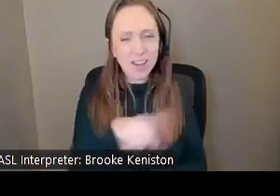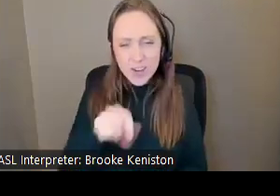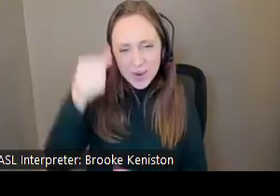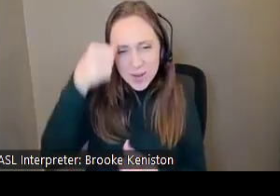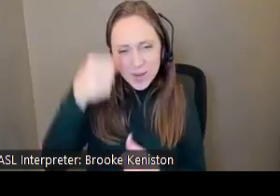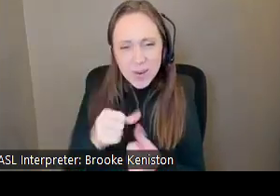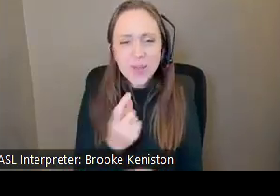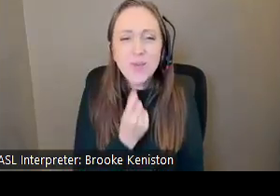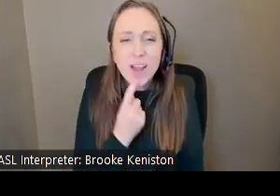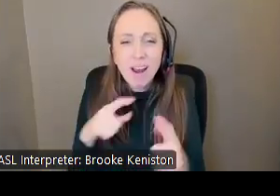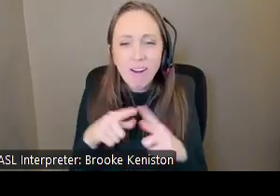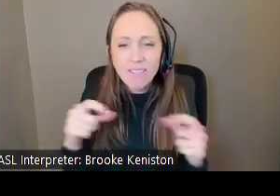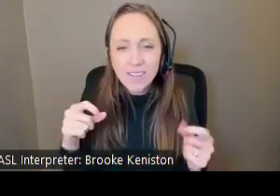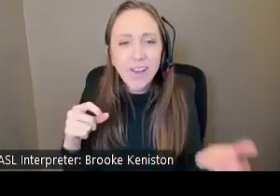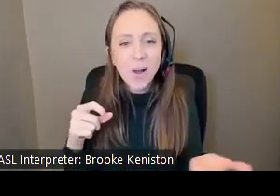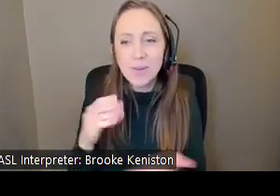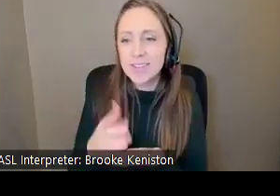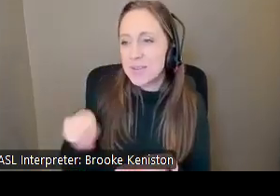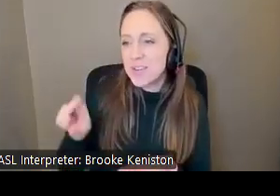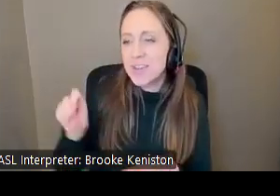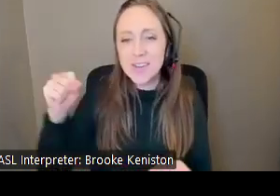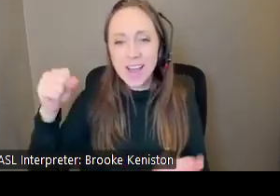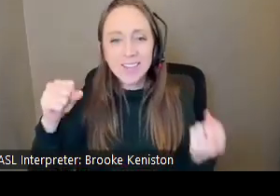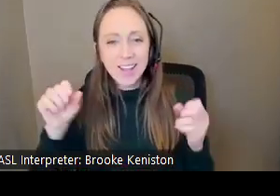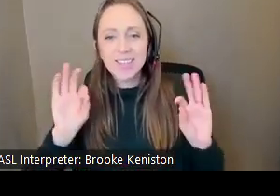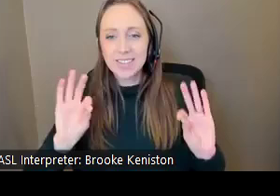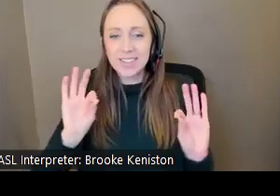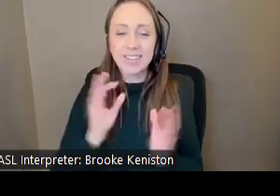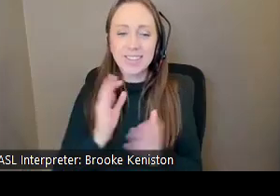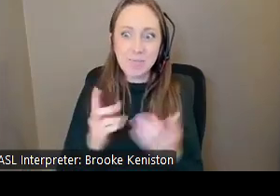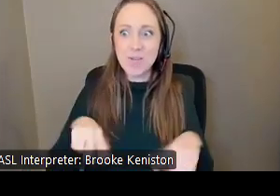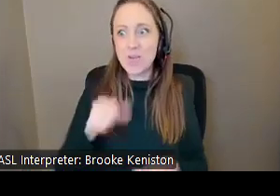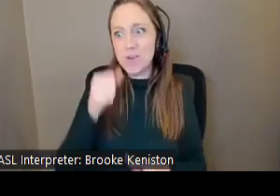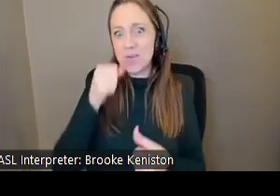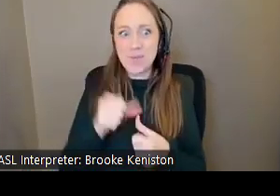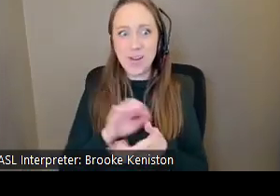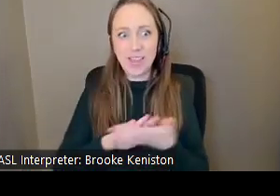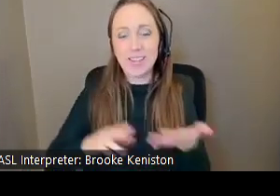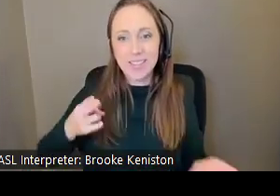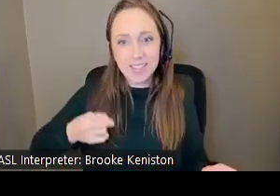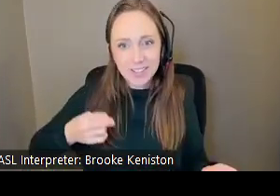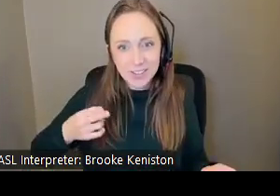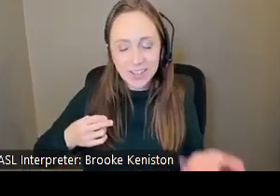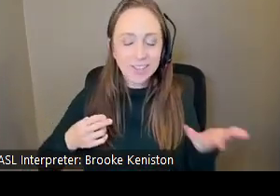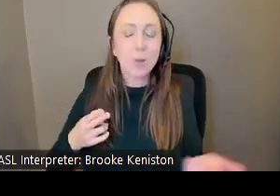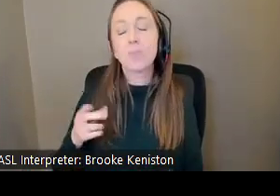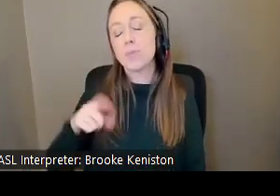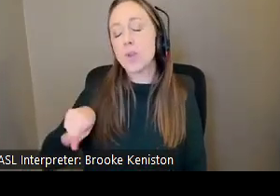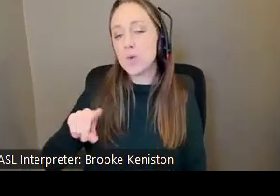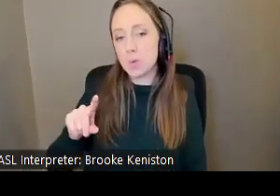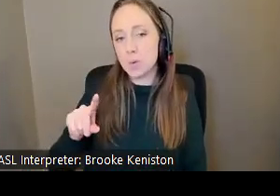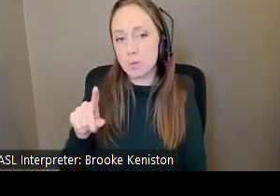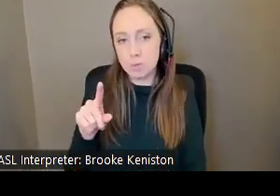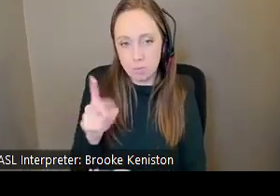history. So that's good. So that was Netflix, and they were trying to compete